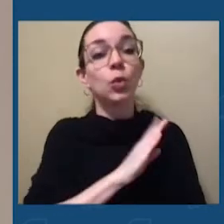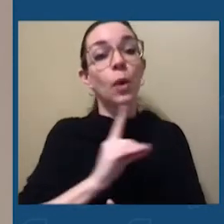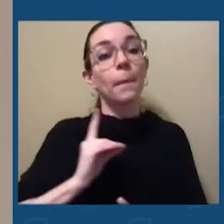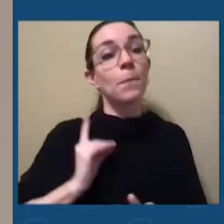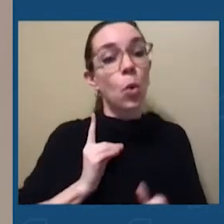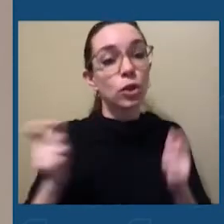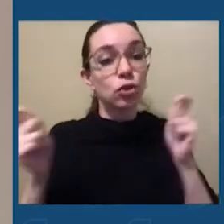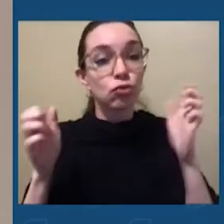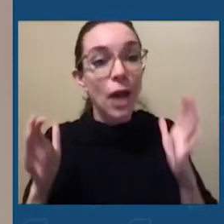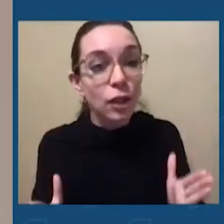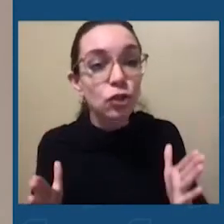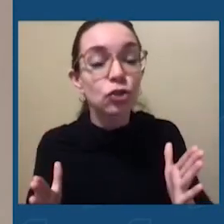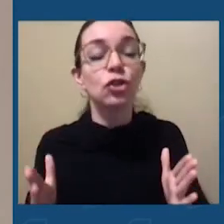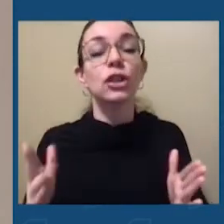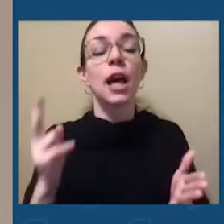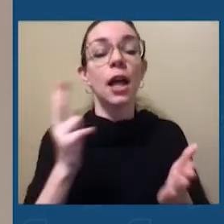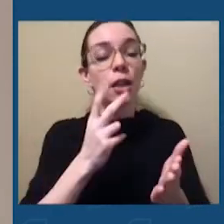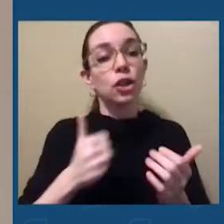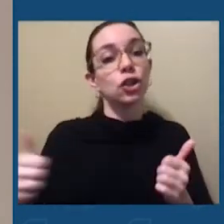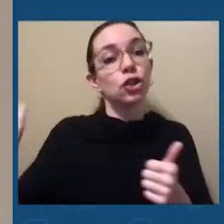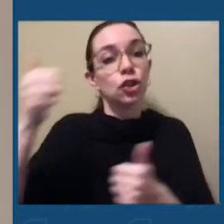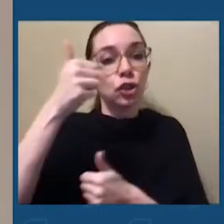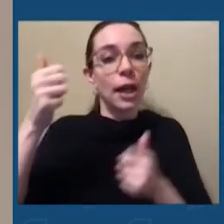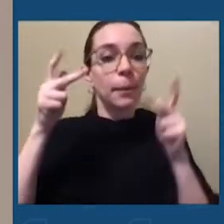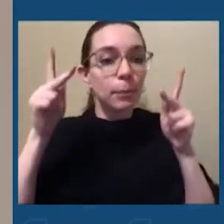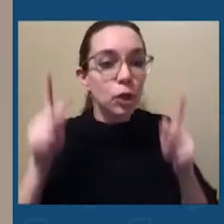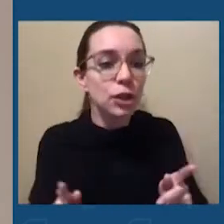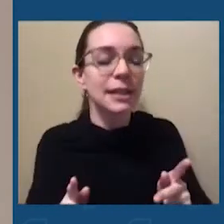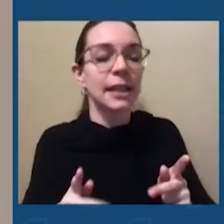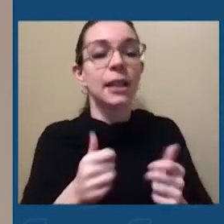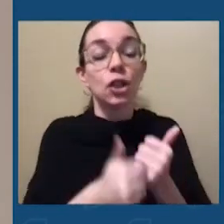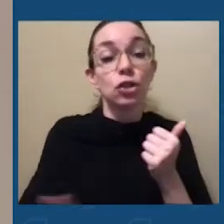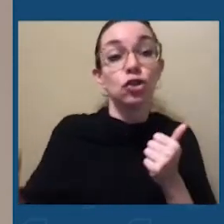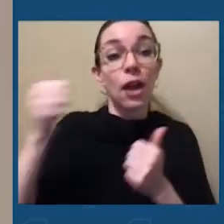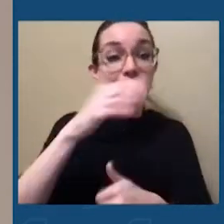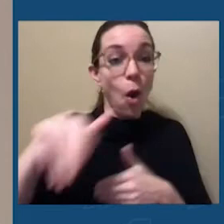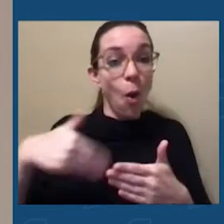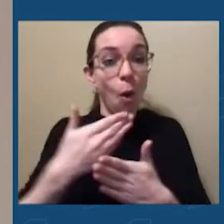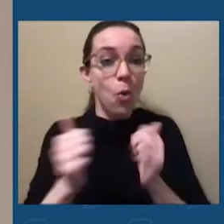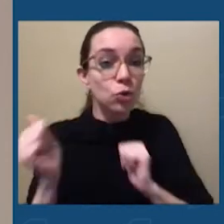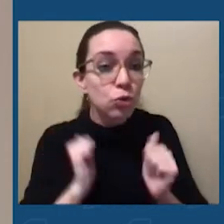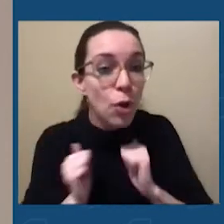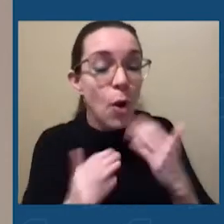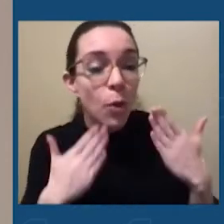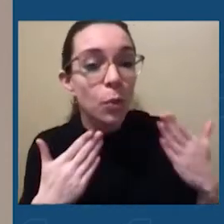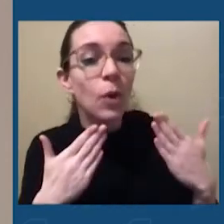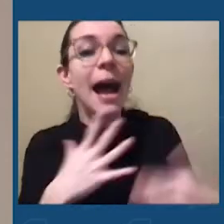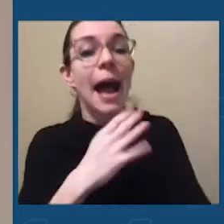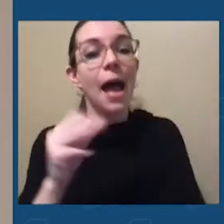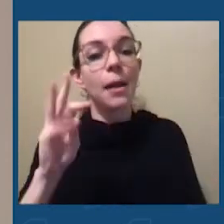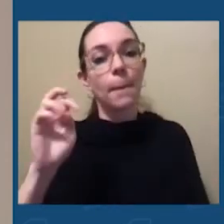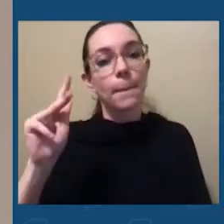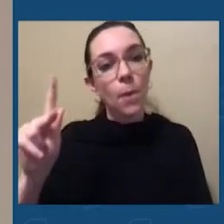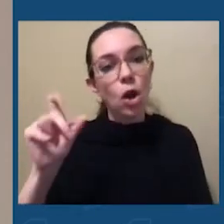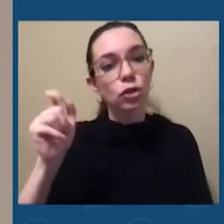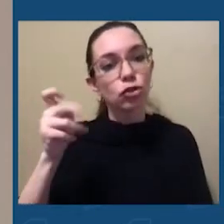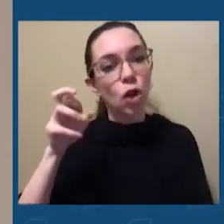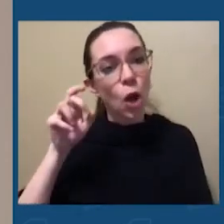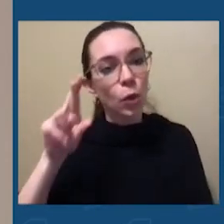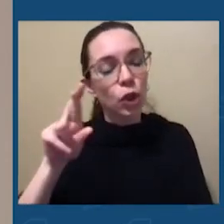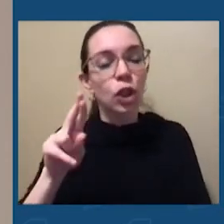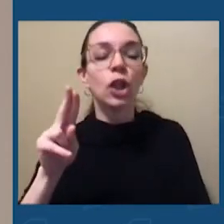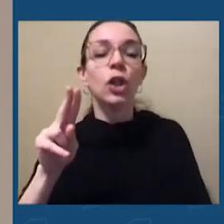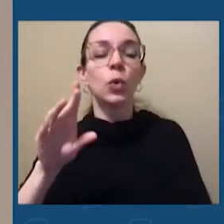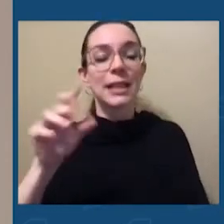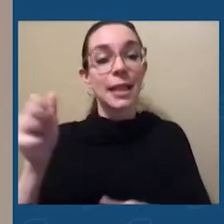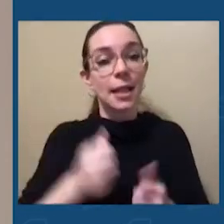thank him for being the chairperson, John LaSorsa, the chair of the entire show, and of course, Mark Schroeder, who is the commissioner of DMV, who'll be